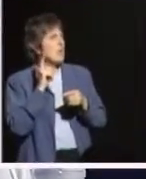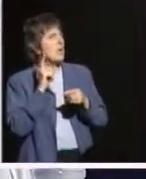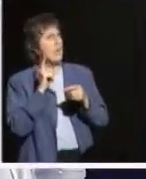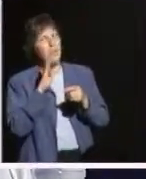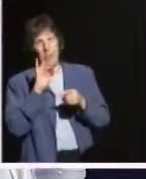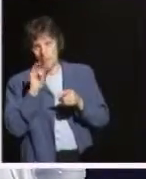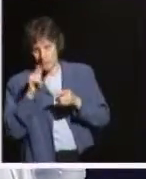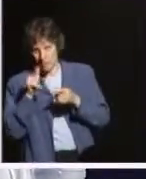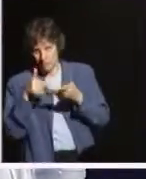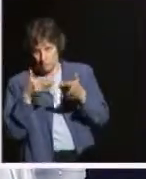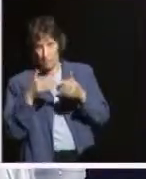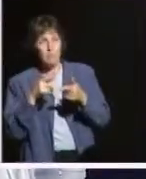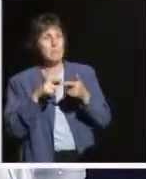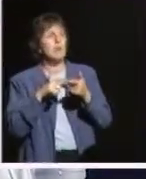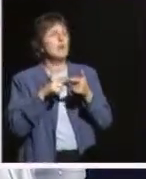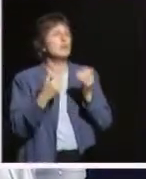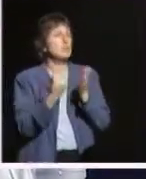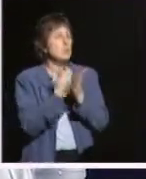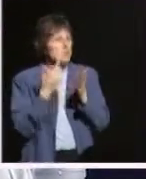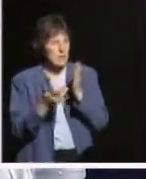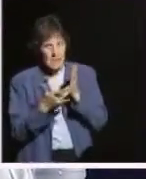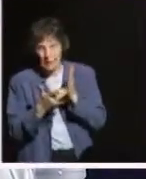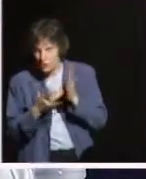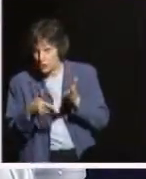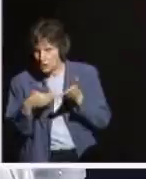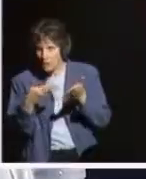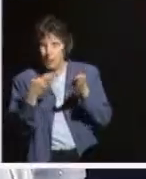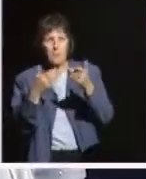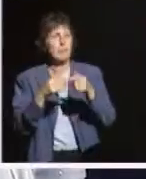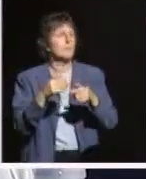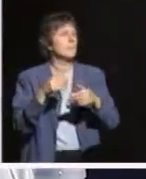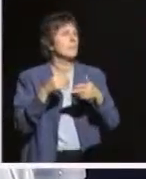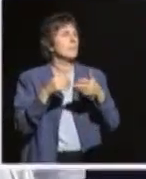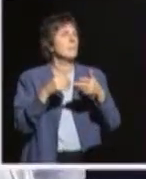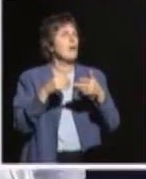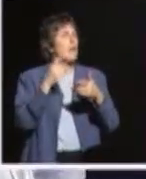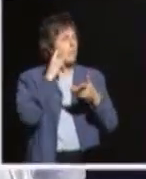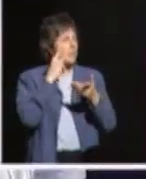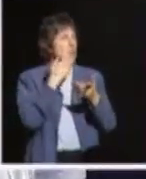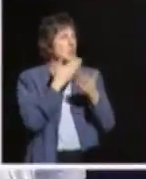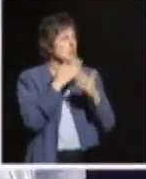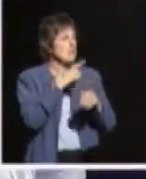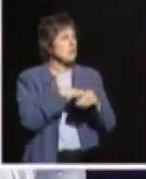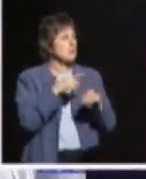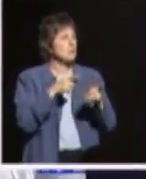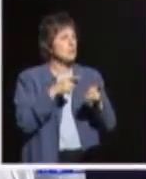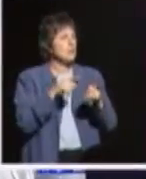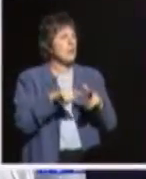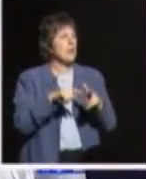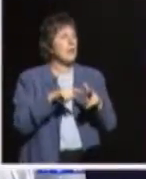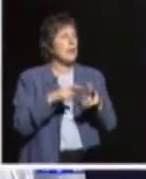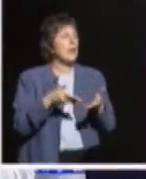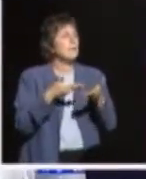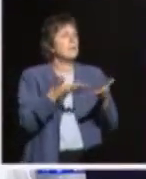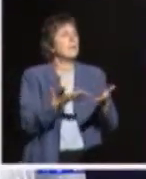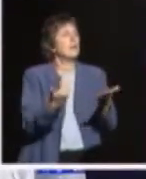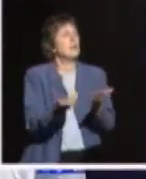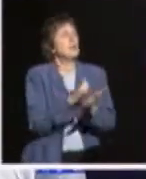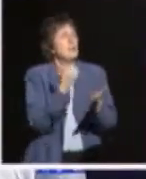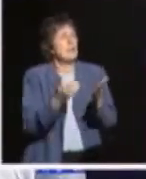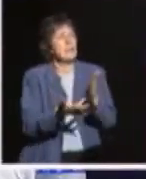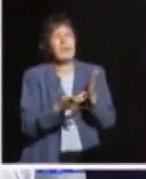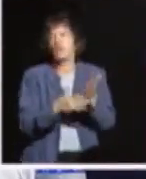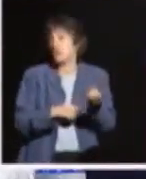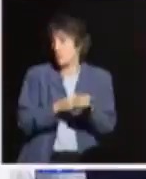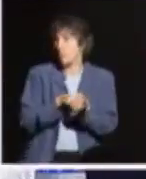technology is changing over, this would be the perfect time to implement the new technology through the bill. I I